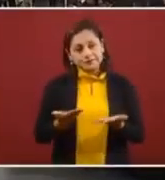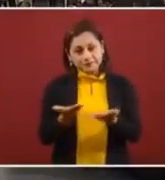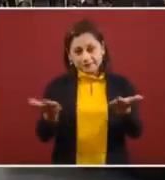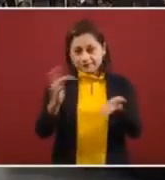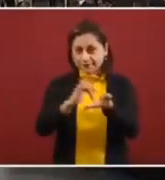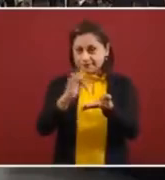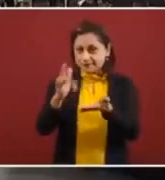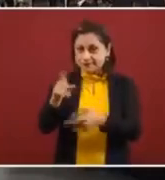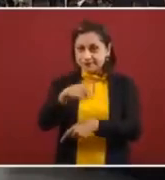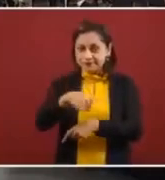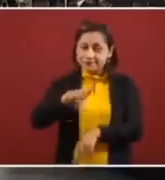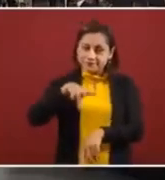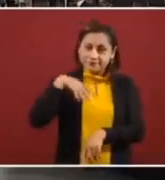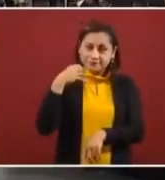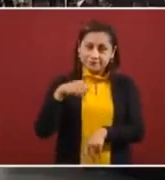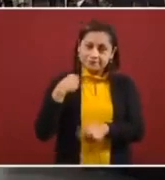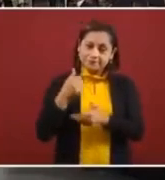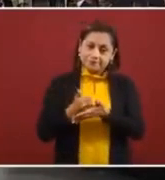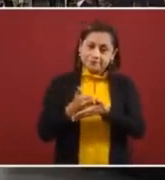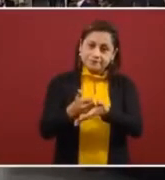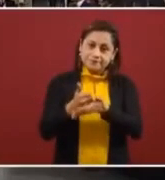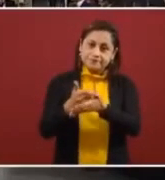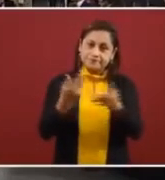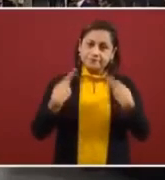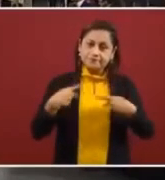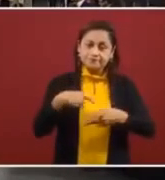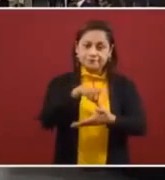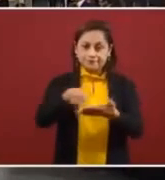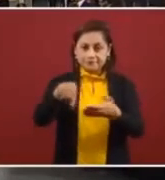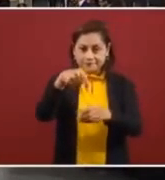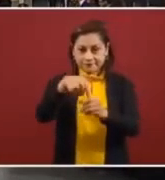So, for the support to the consumer.